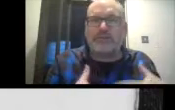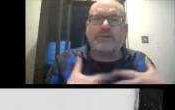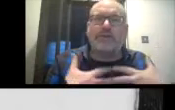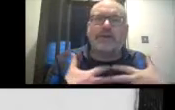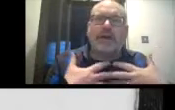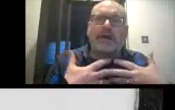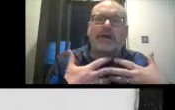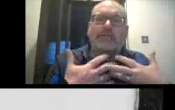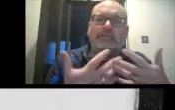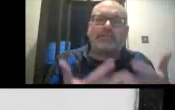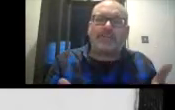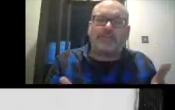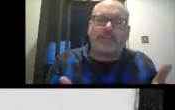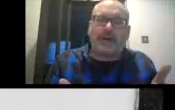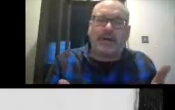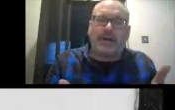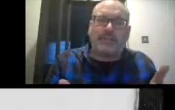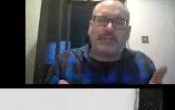to